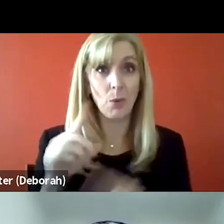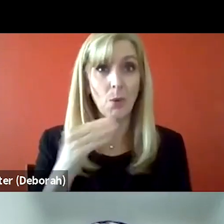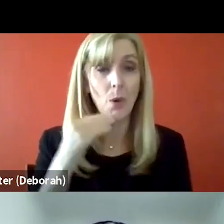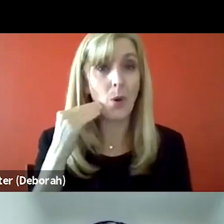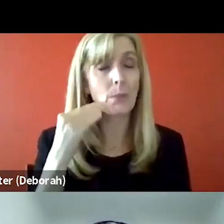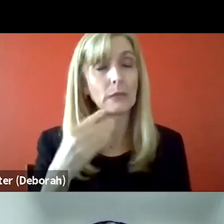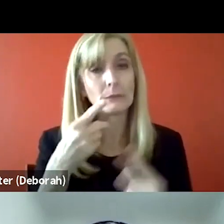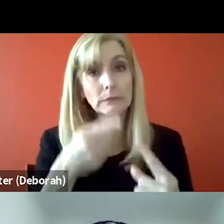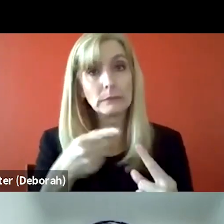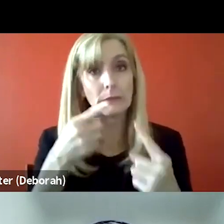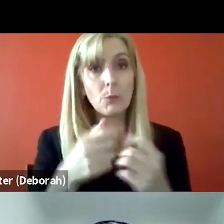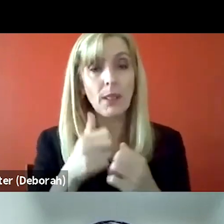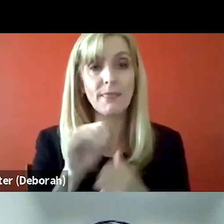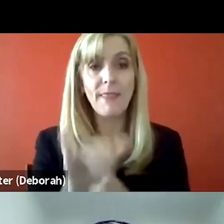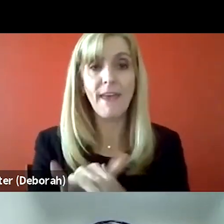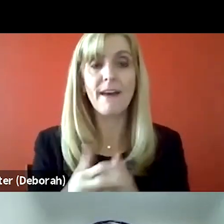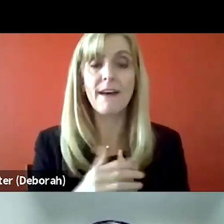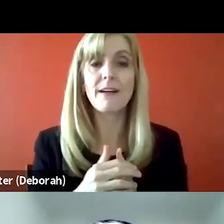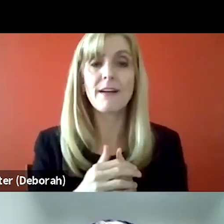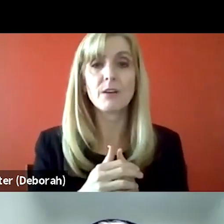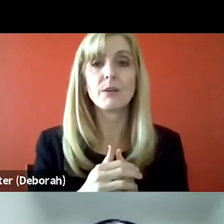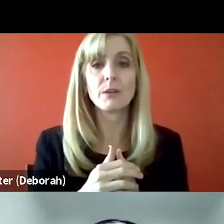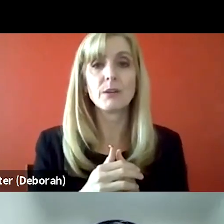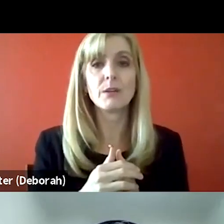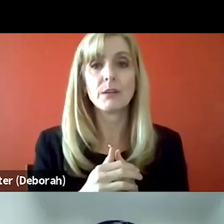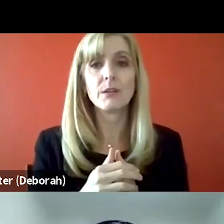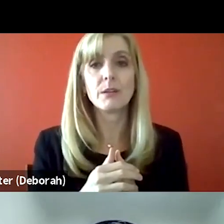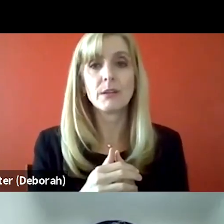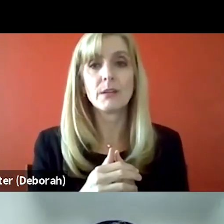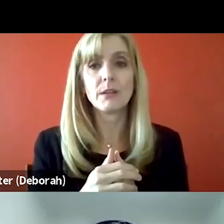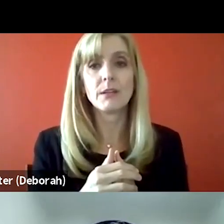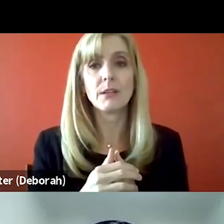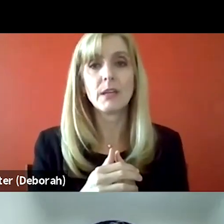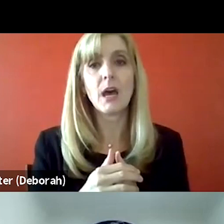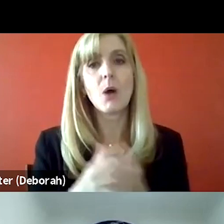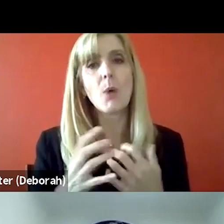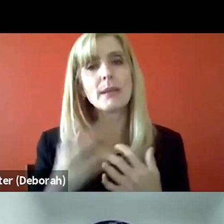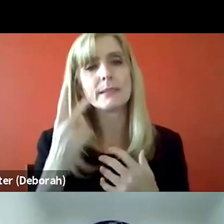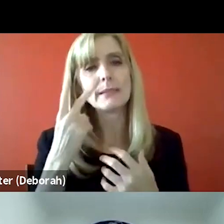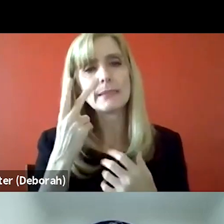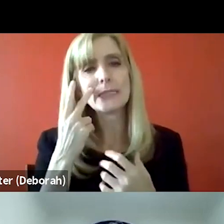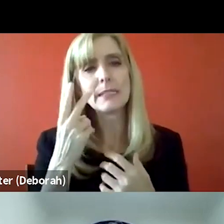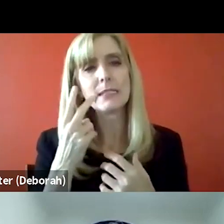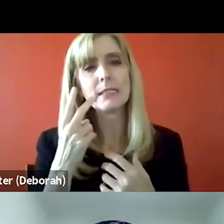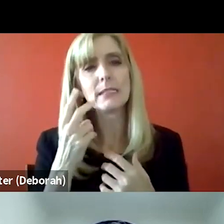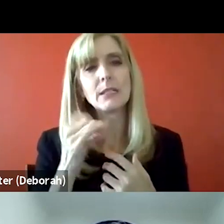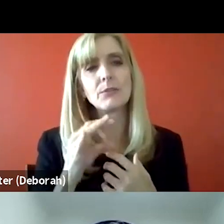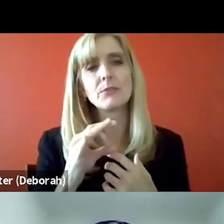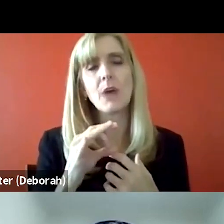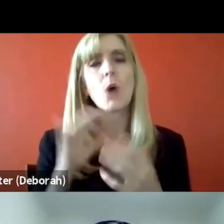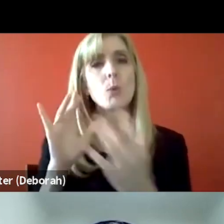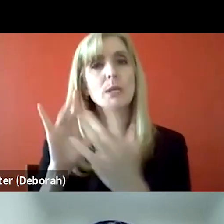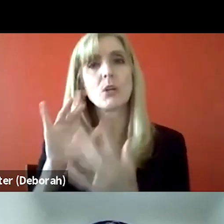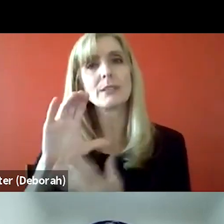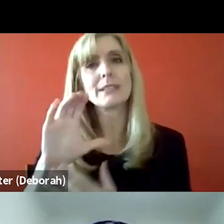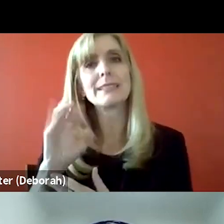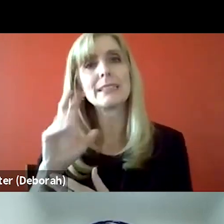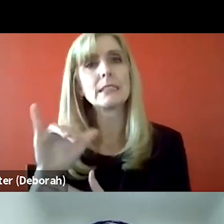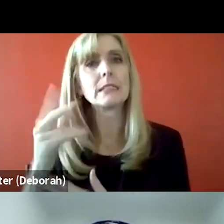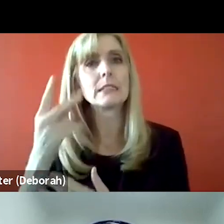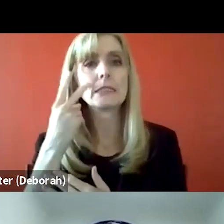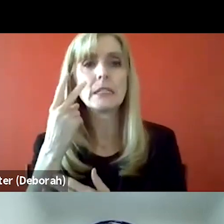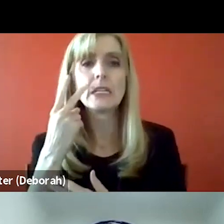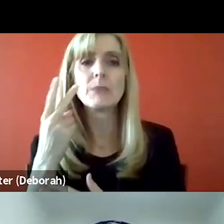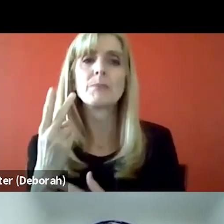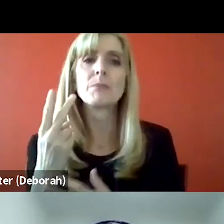So Cindy reached out to Maria just to see if there was like a way to maybe tap into the computer or